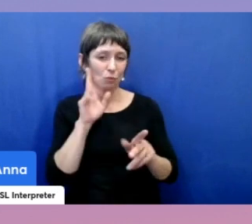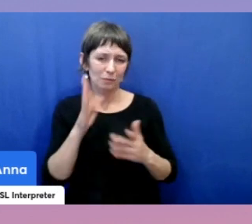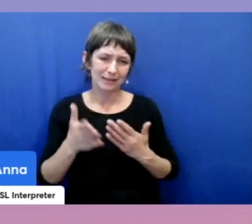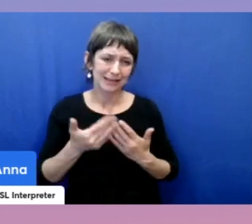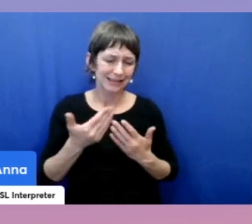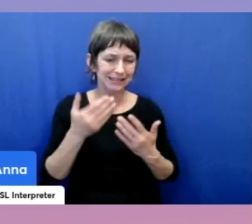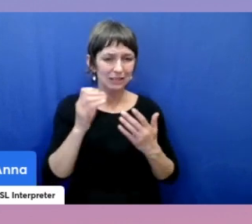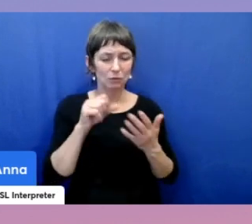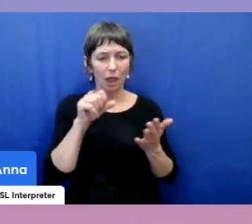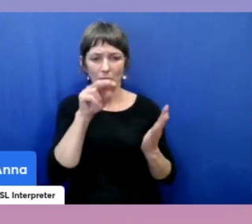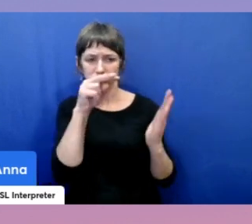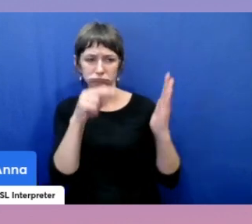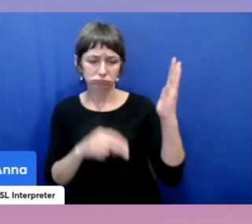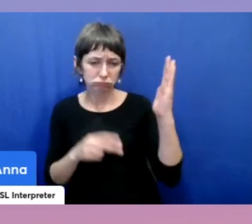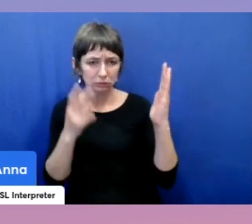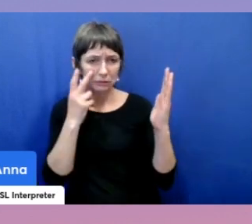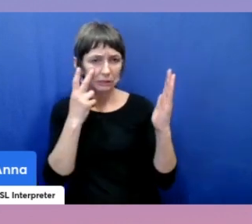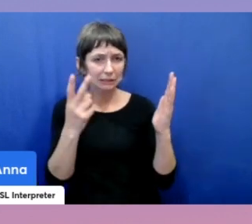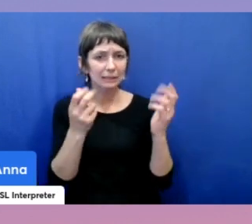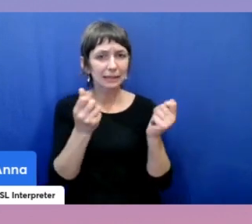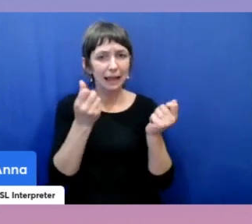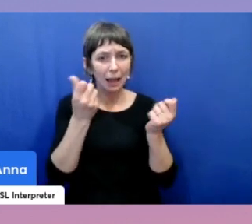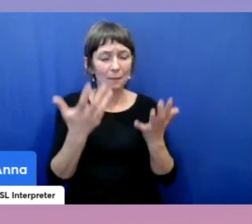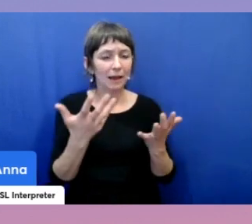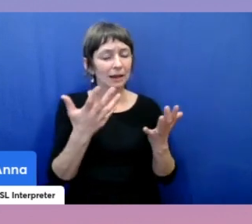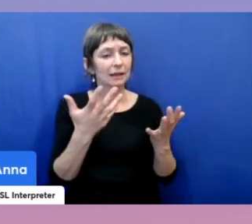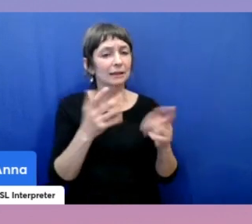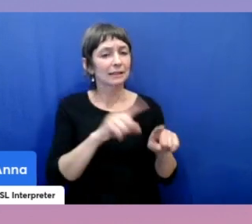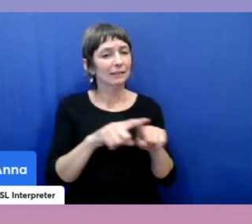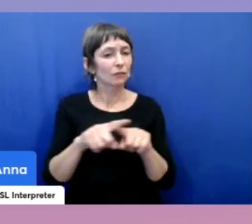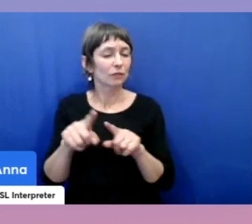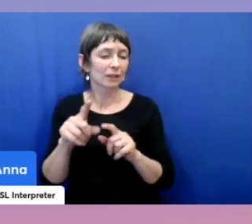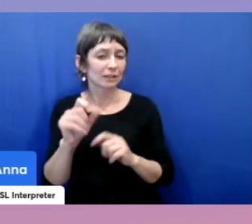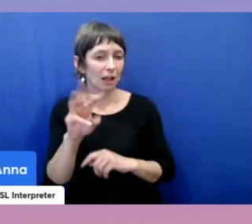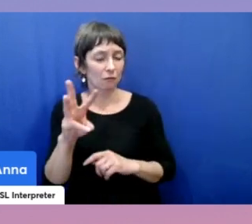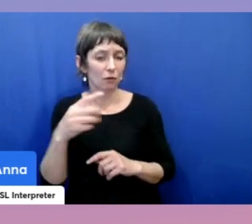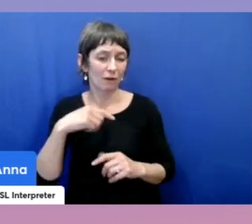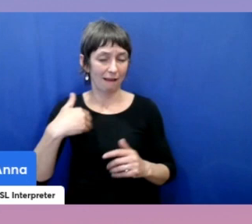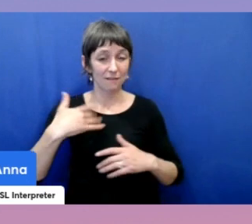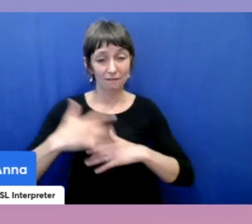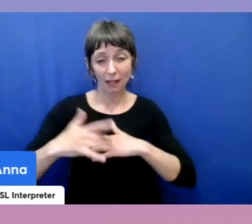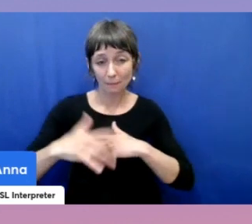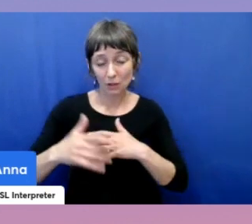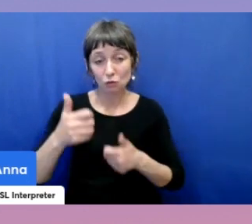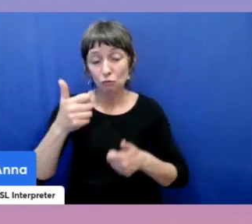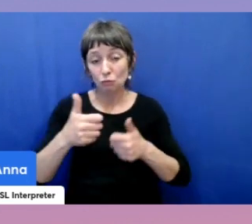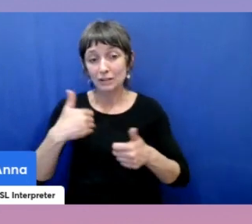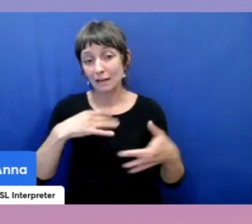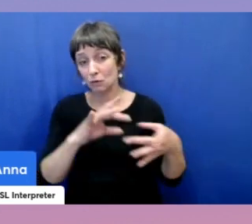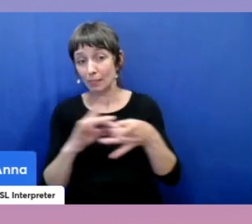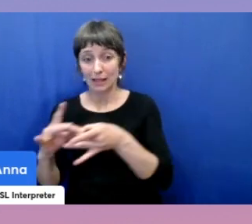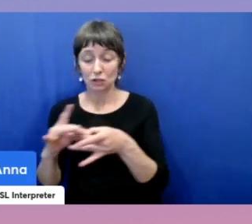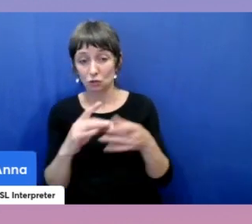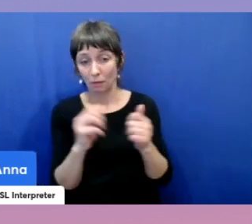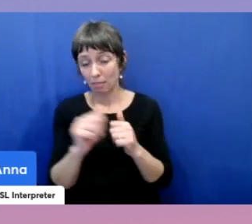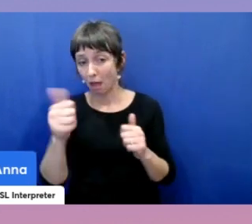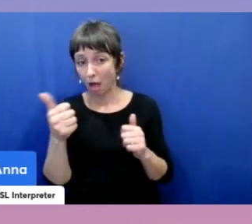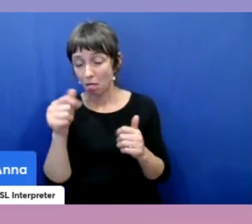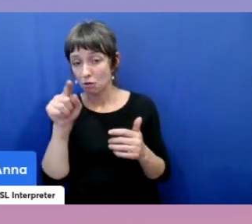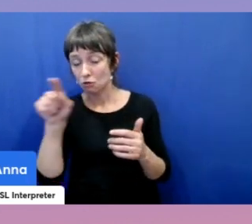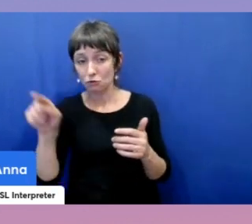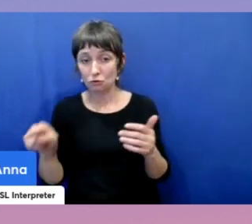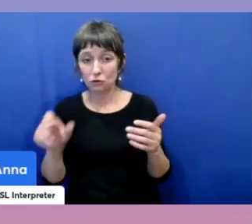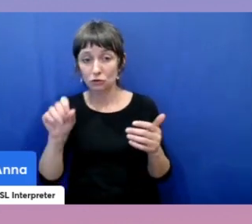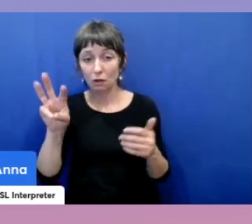to explore how many software that we have and which software is having relationship with other software or